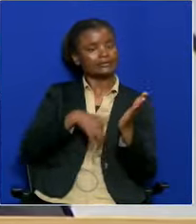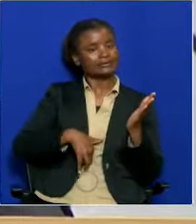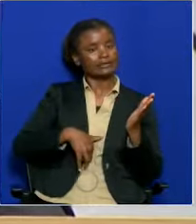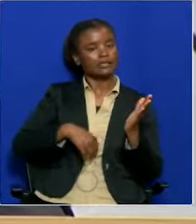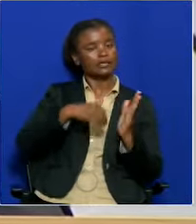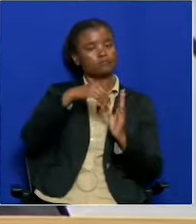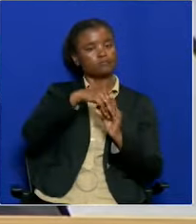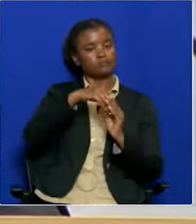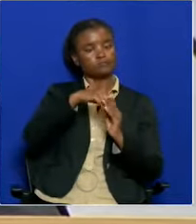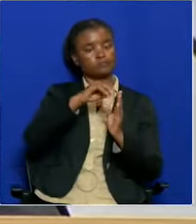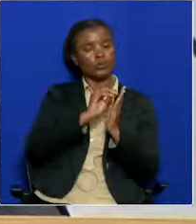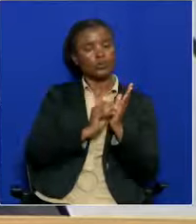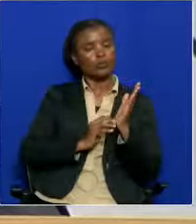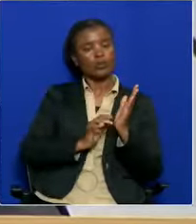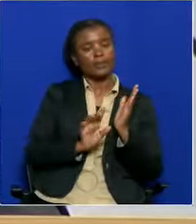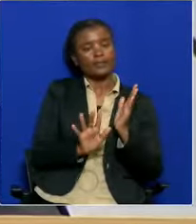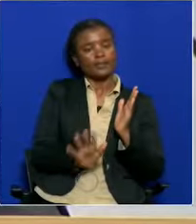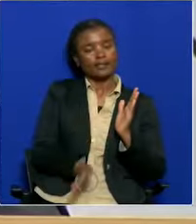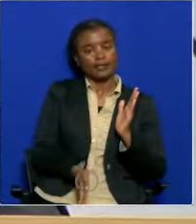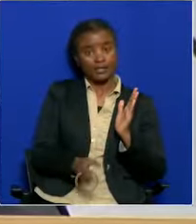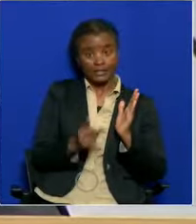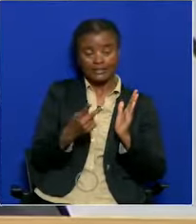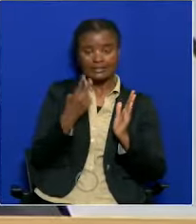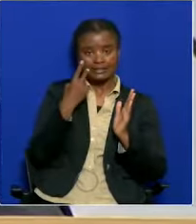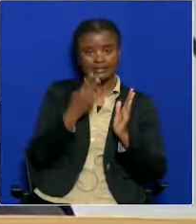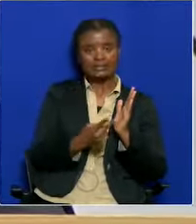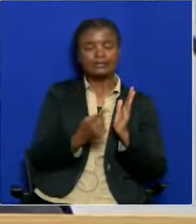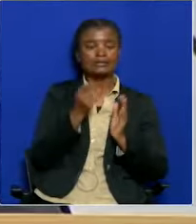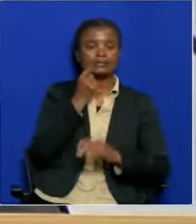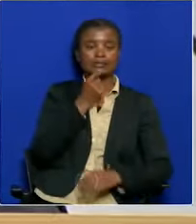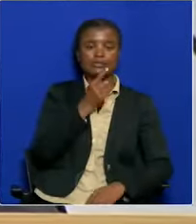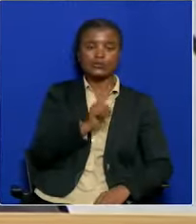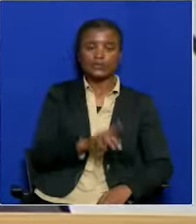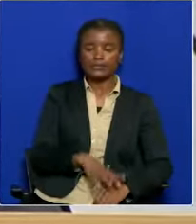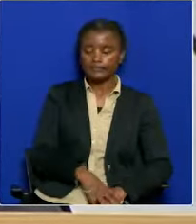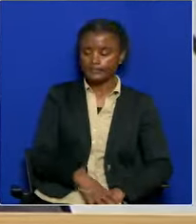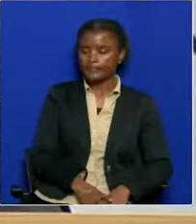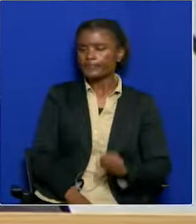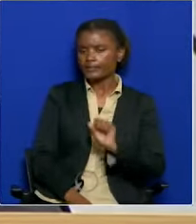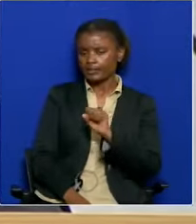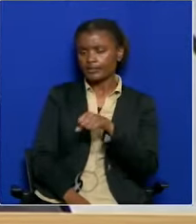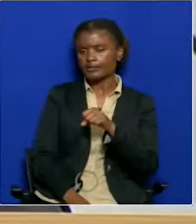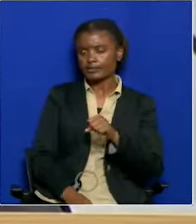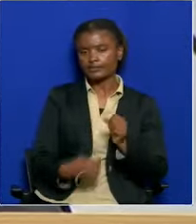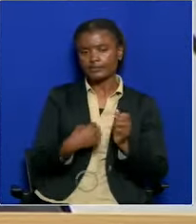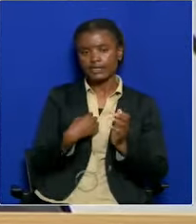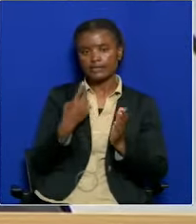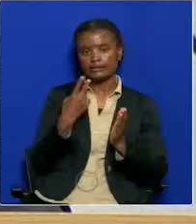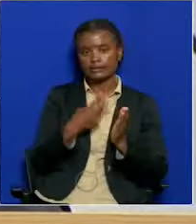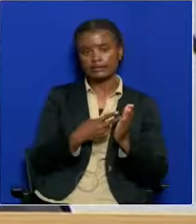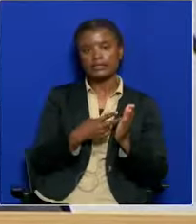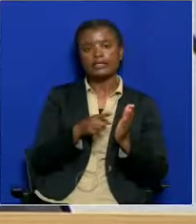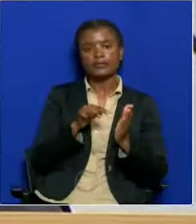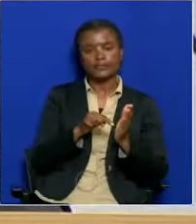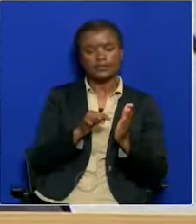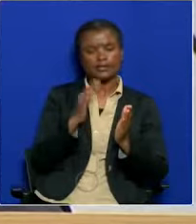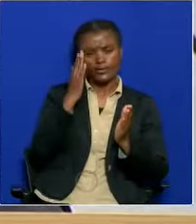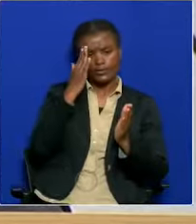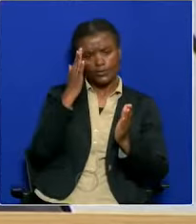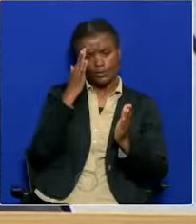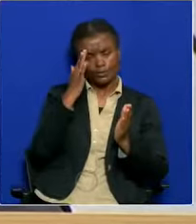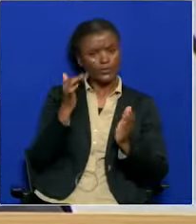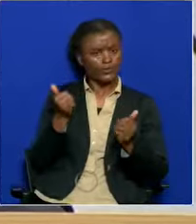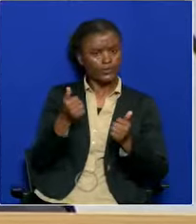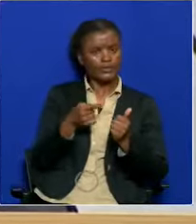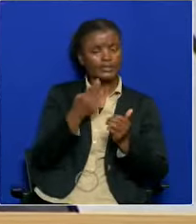that you can see what it says. Yeah, no, I have seen, and I'm used for seeing them. All